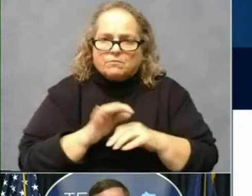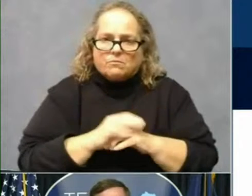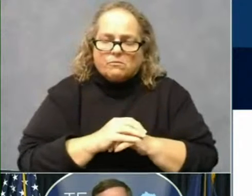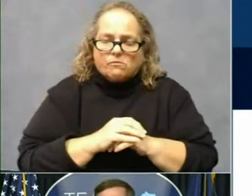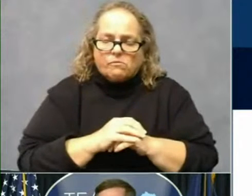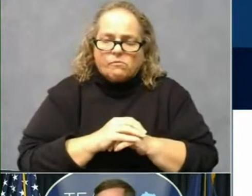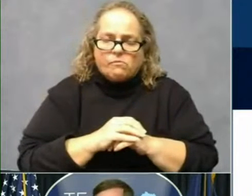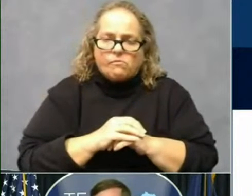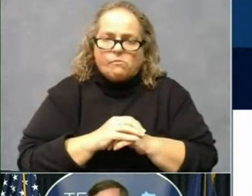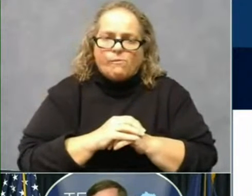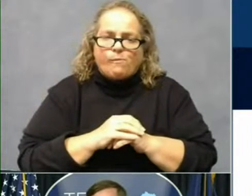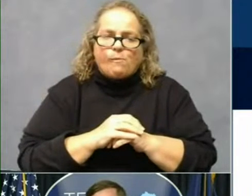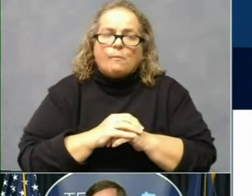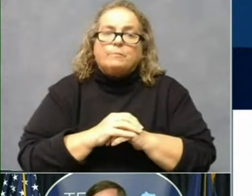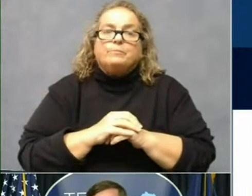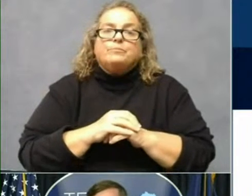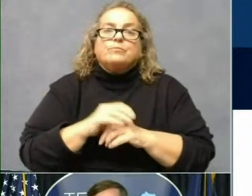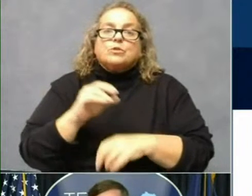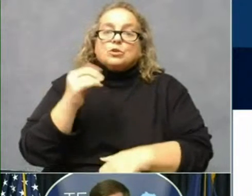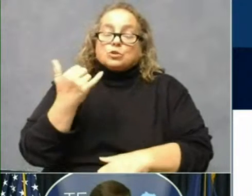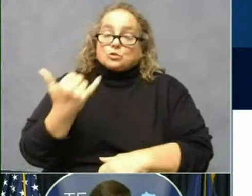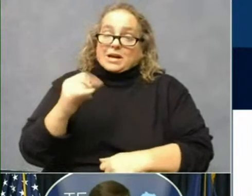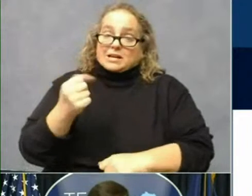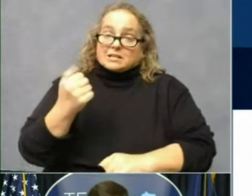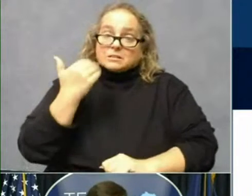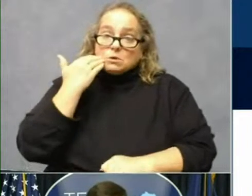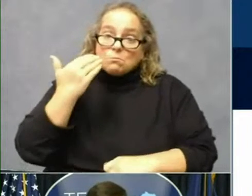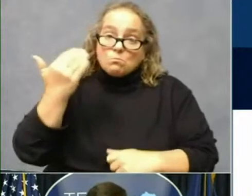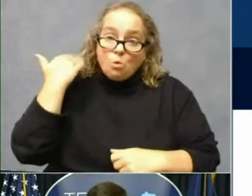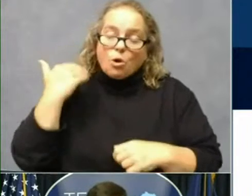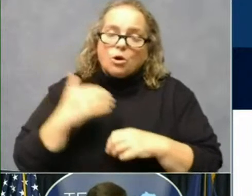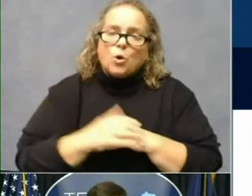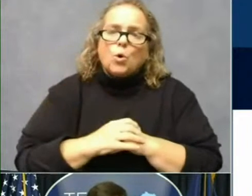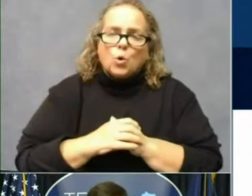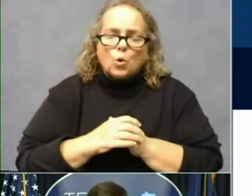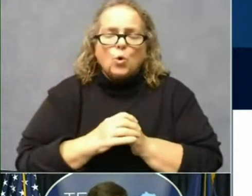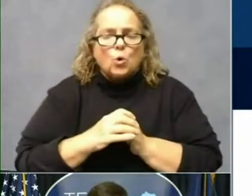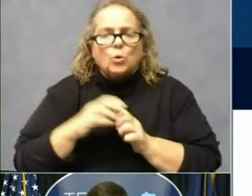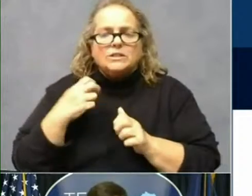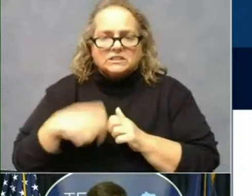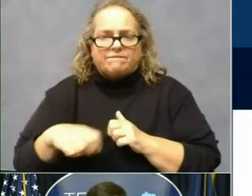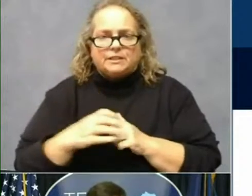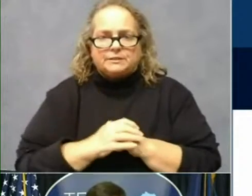All right, today's memorial is going to be pretty tough.